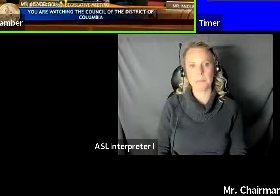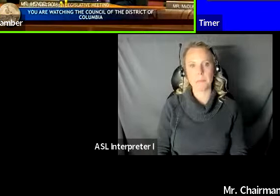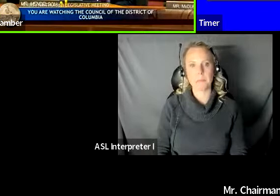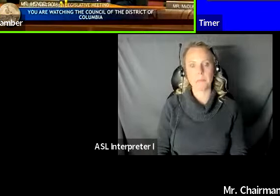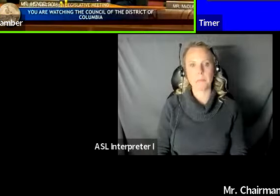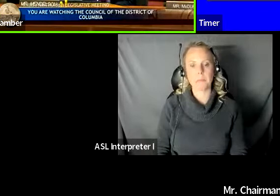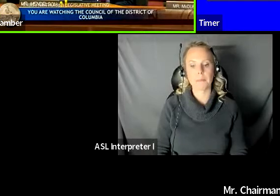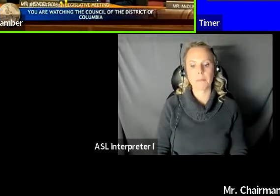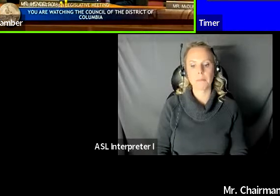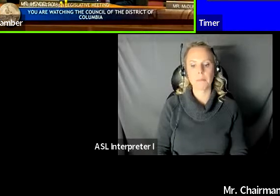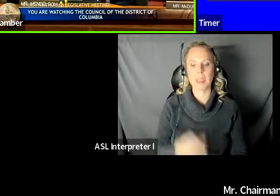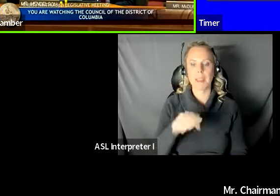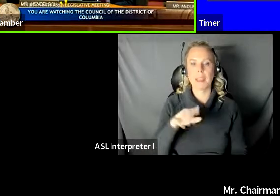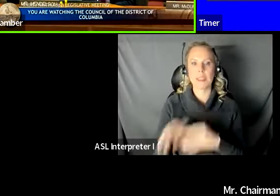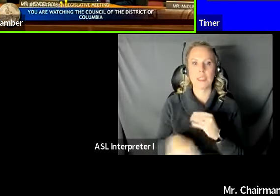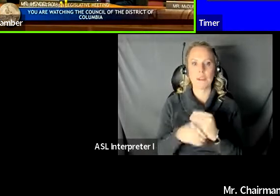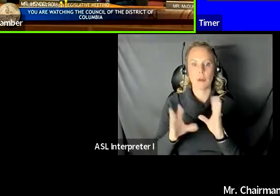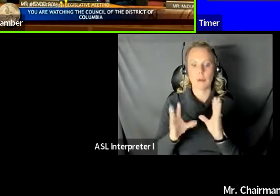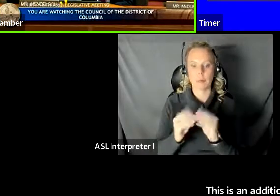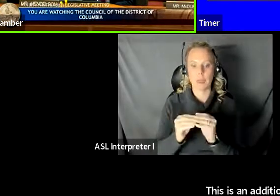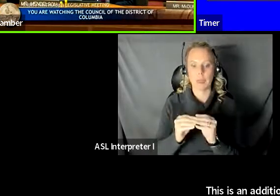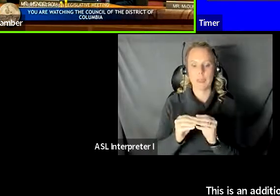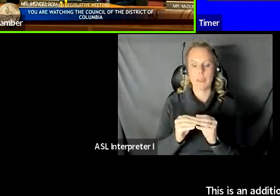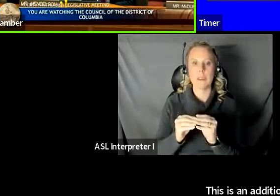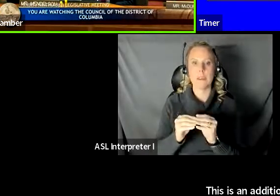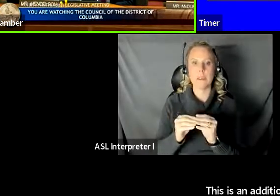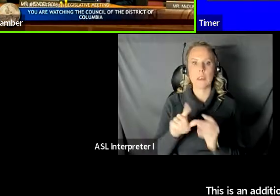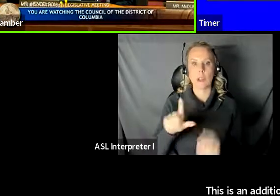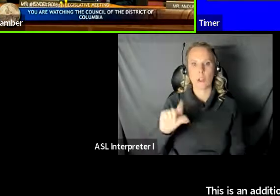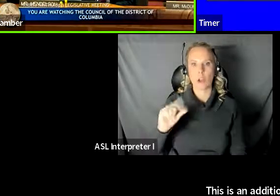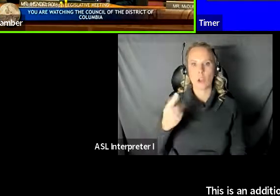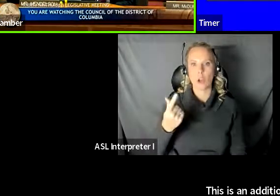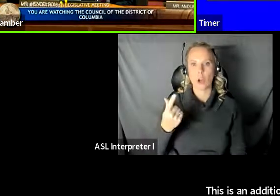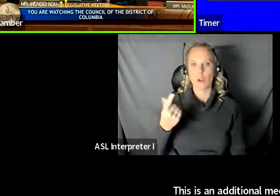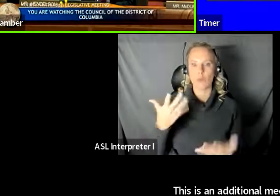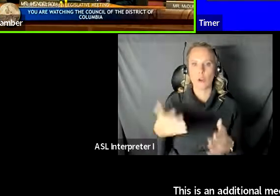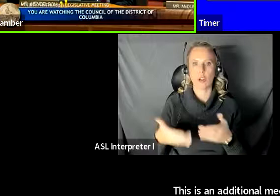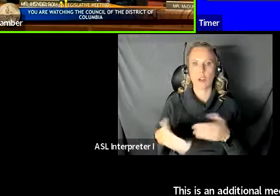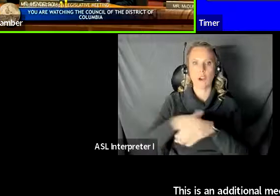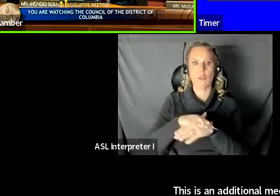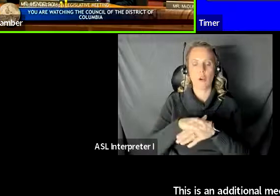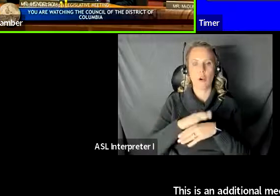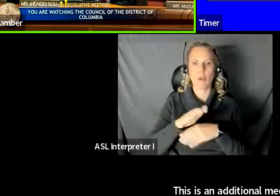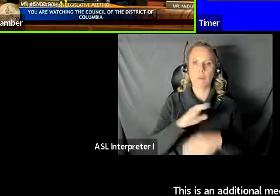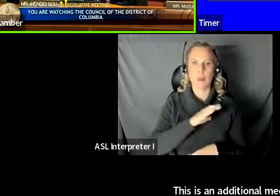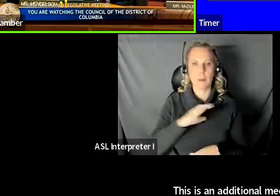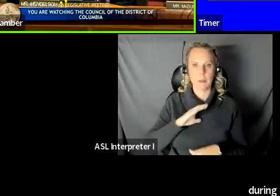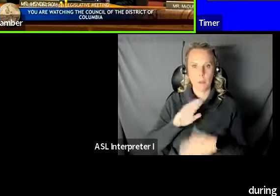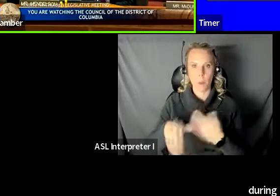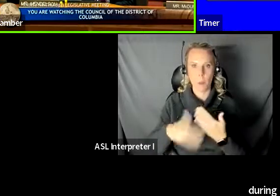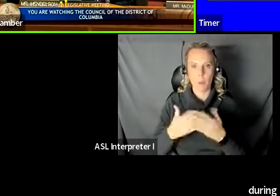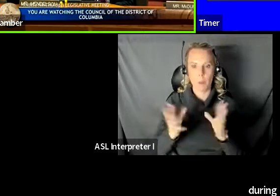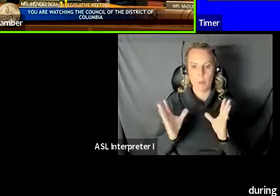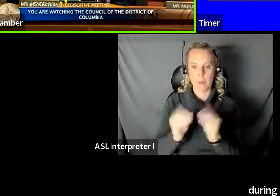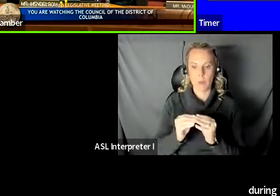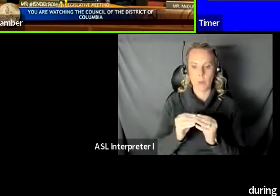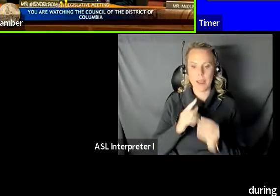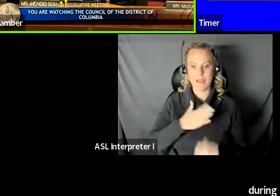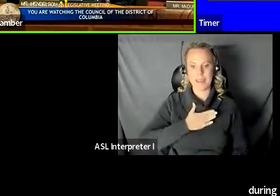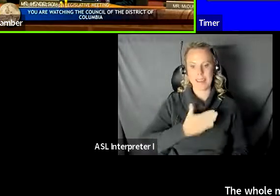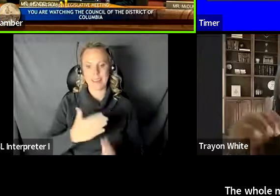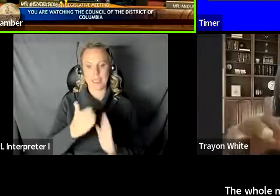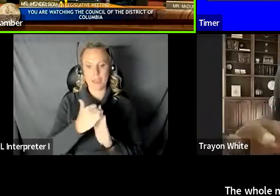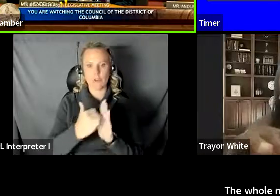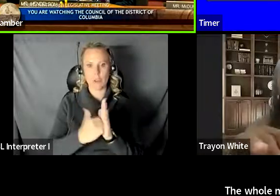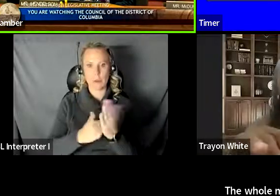This is an additional meeting, so the logs were covered during the Committee of the Whole meeting. We have the consent agenda